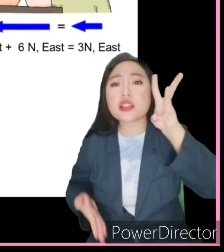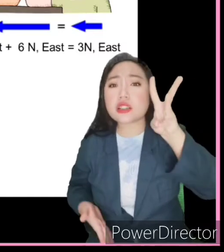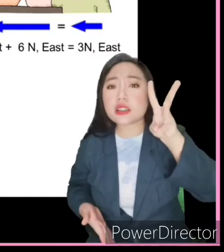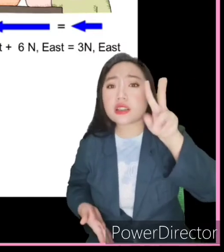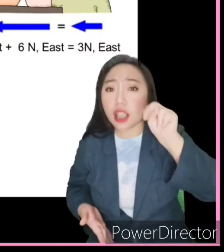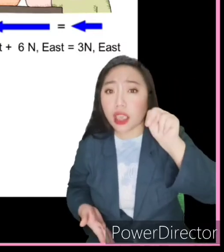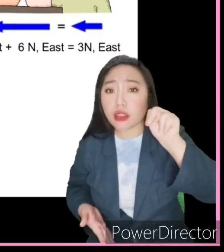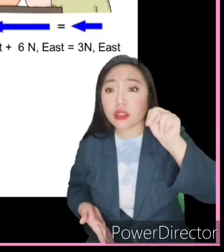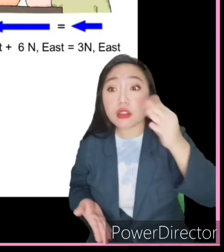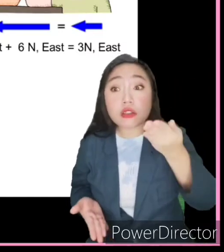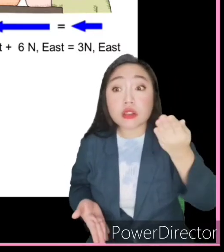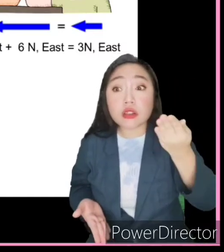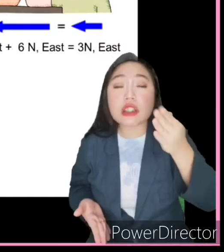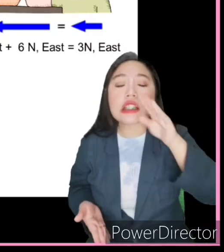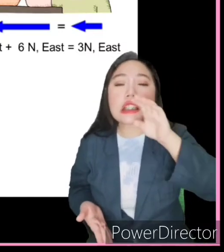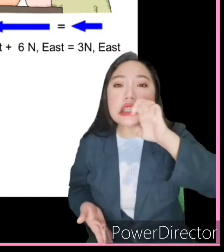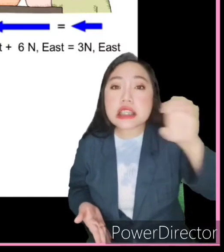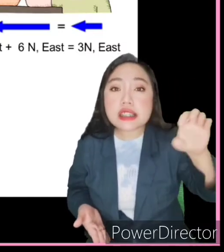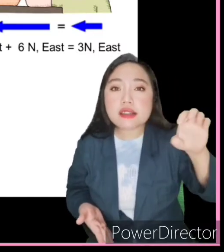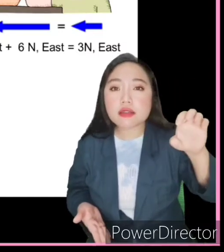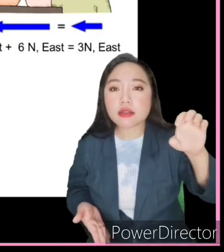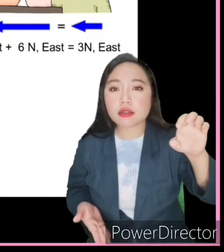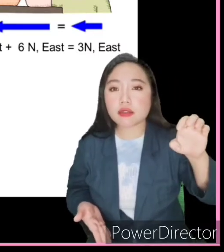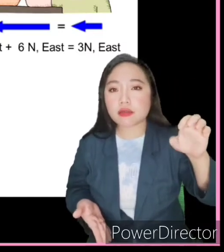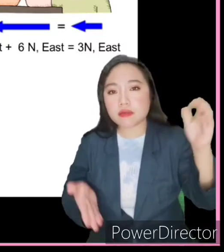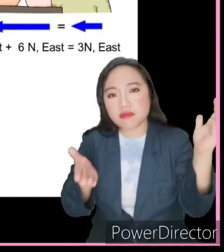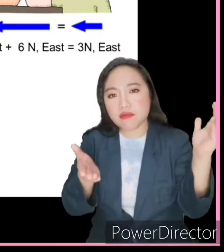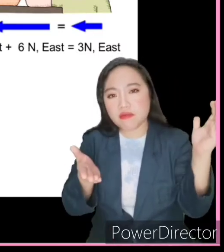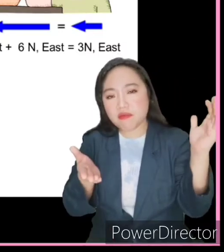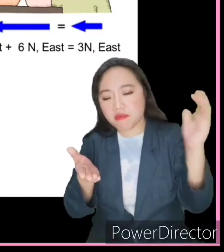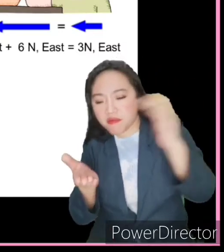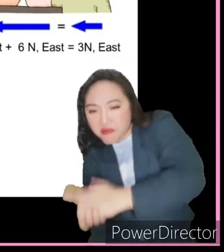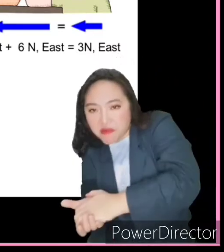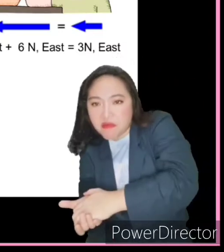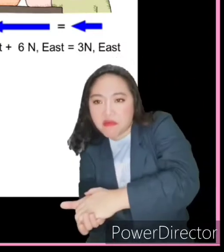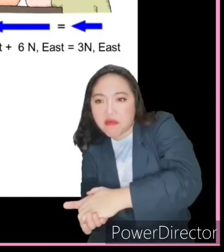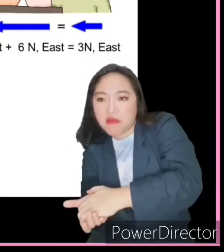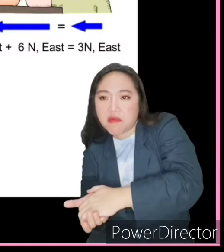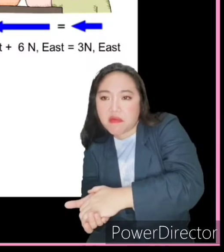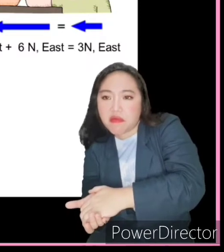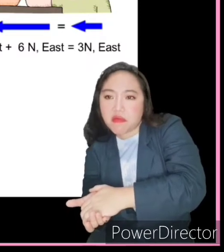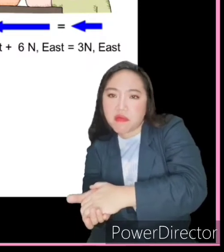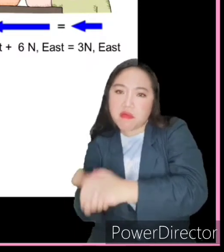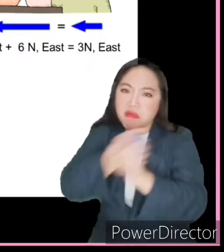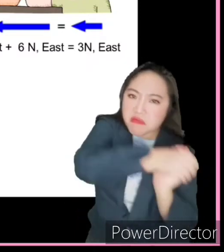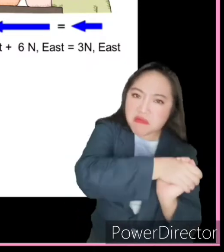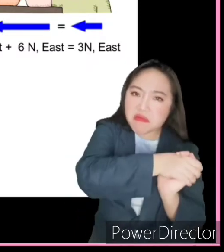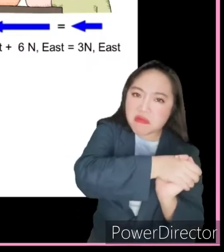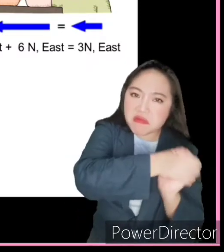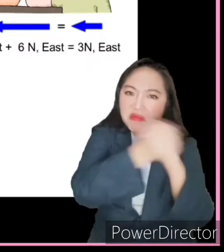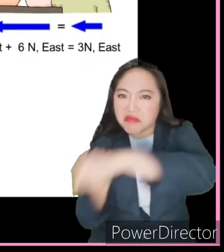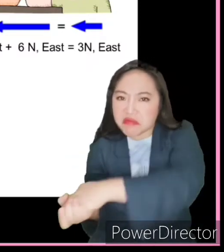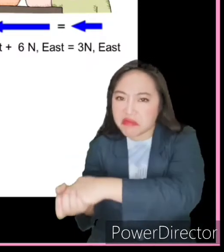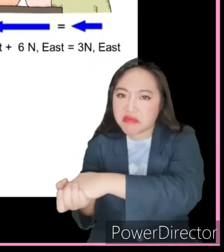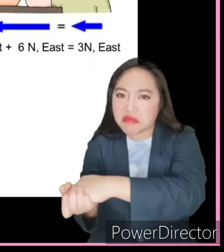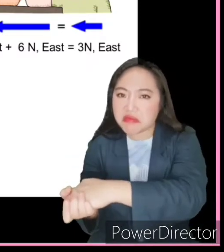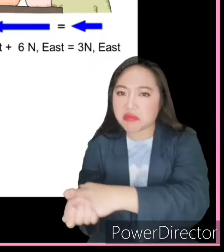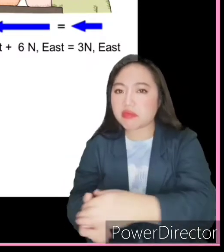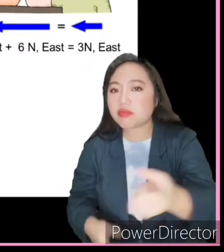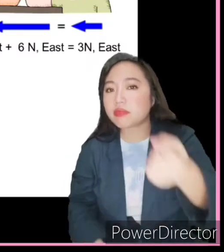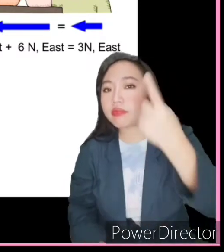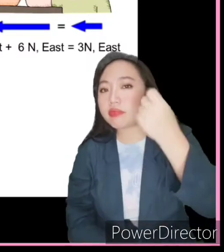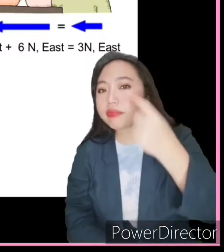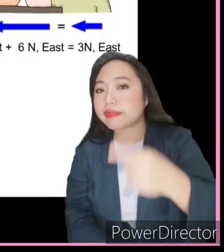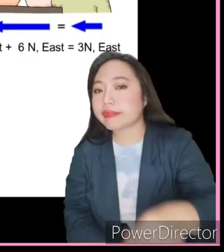go to which has the higher force. So the guy with the 6 newton east, then the direction of the net force would